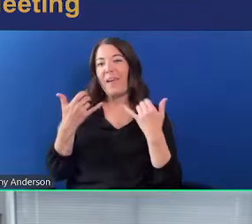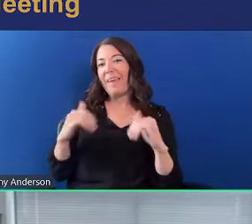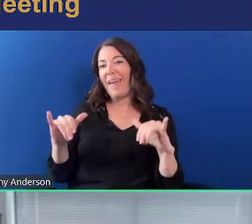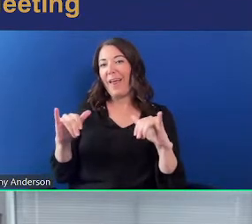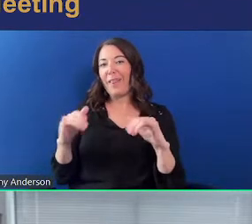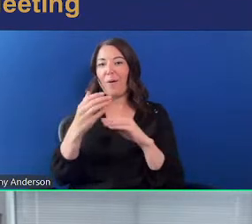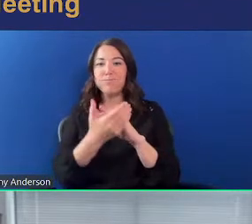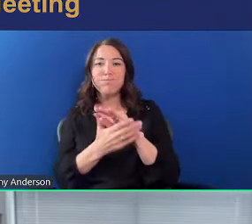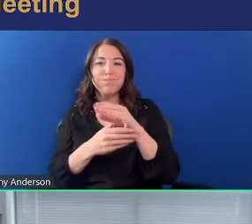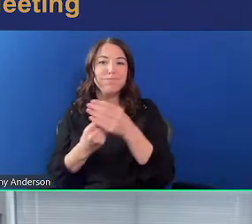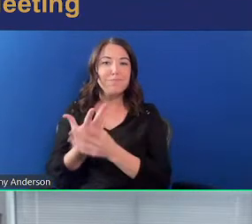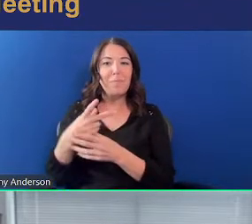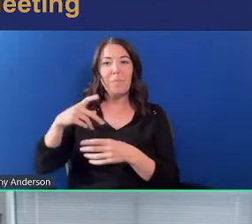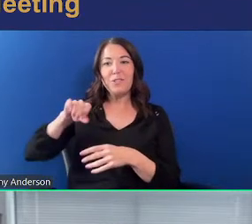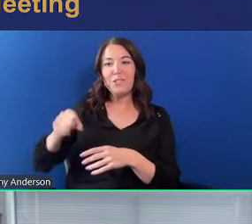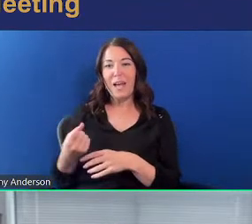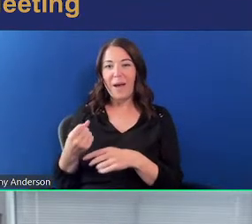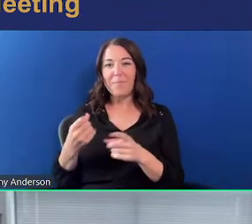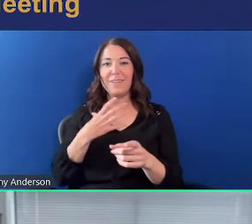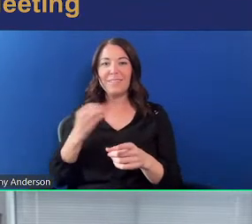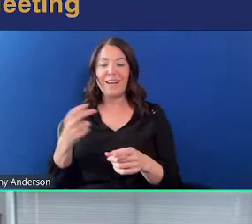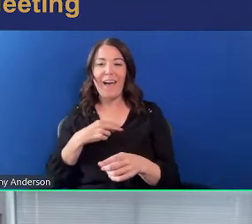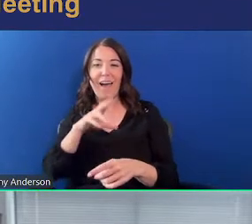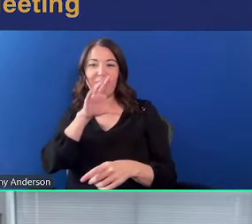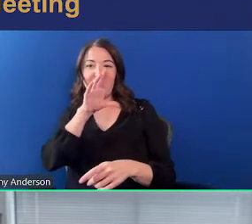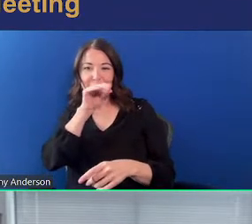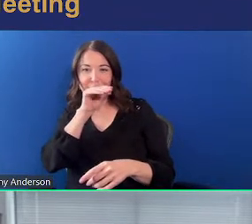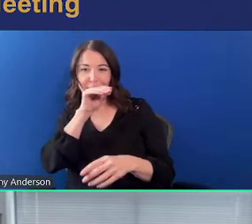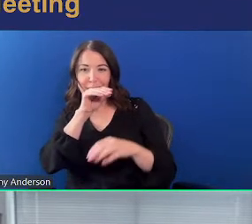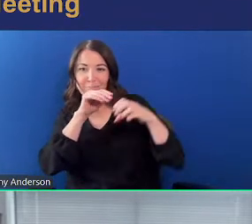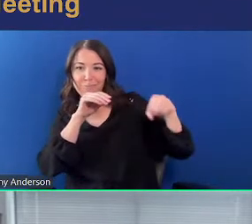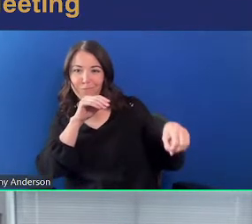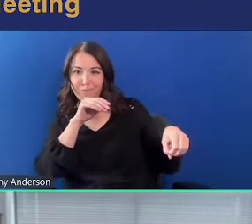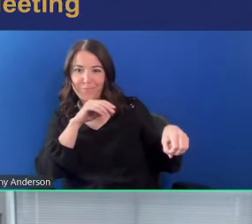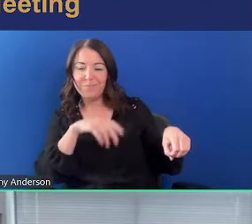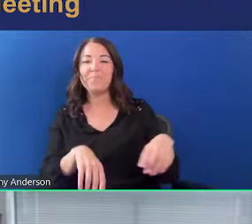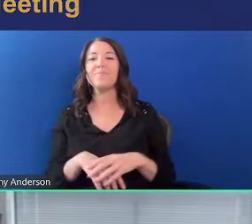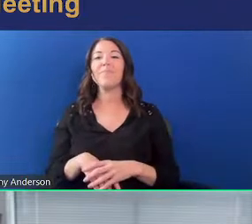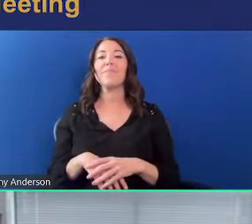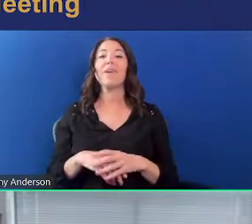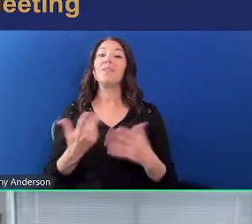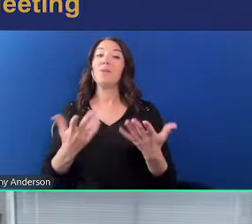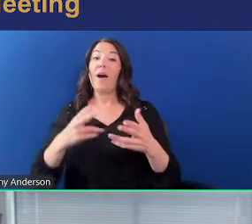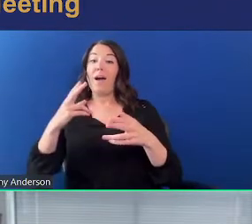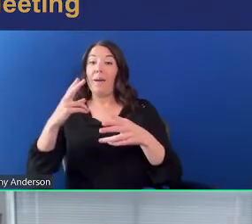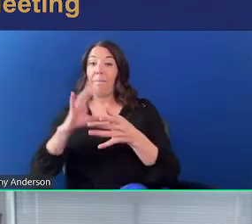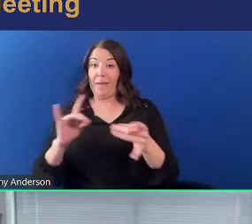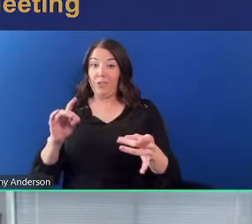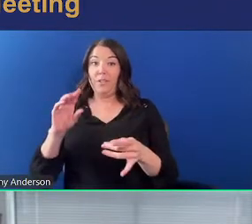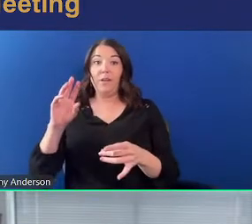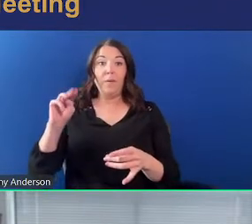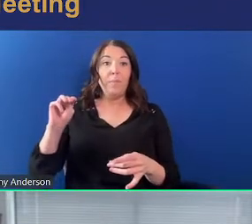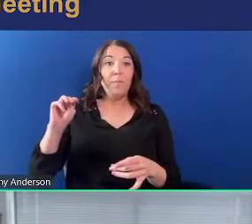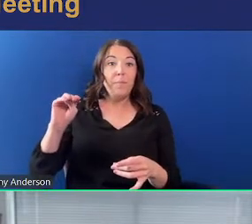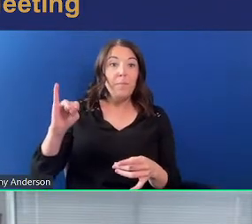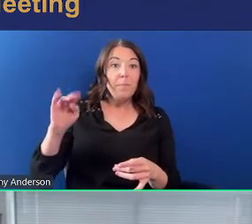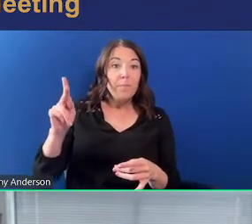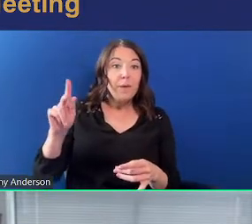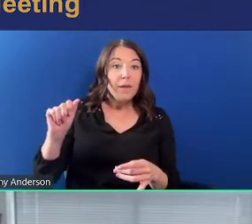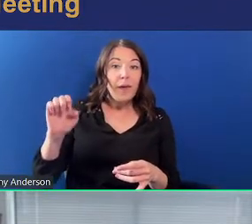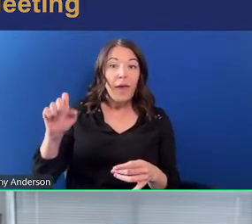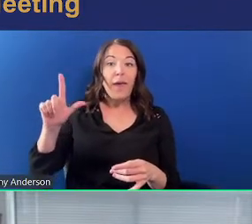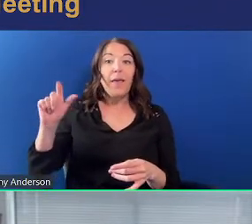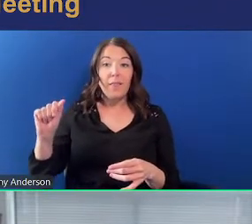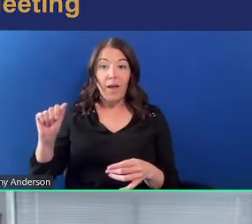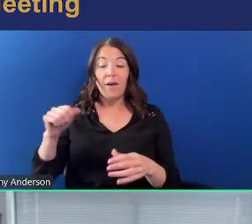little stuffed duck next to her on a blanket. And so as I mentioned, Michaela was born at 26 weeks. She weighed less